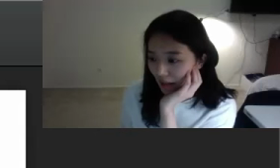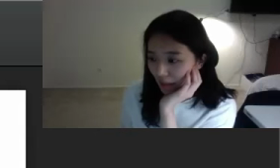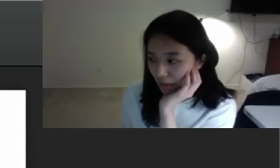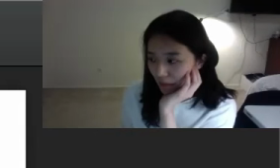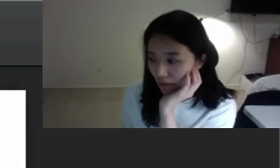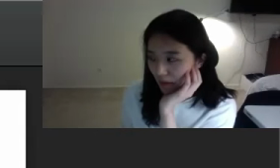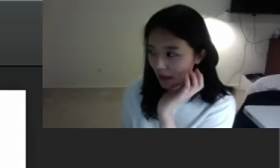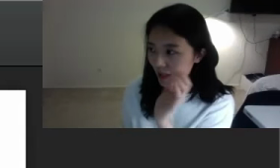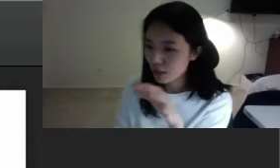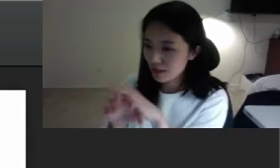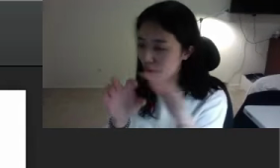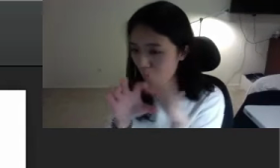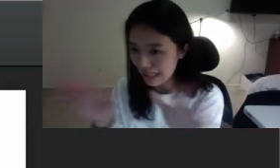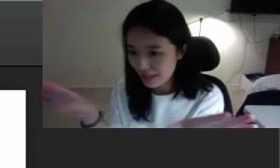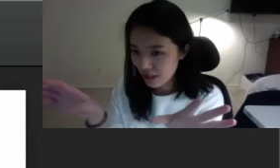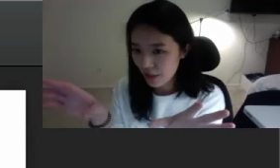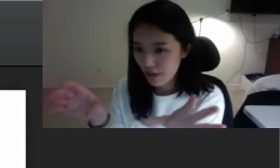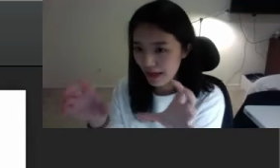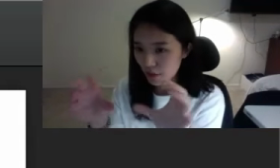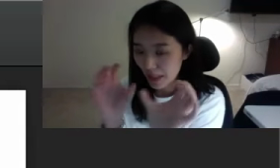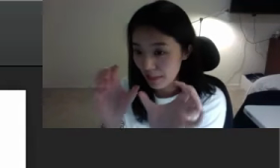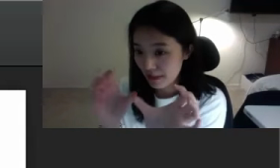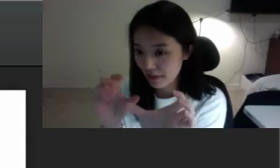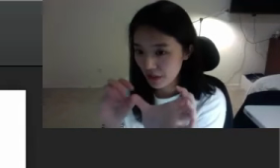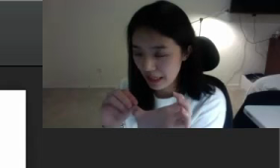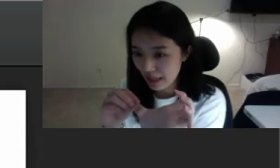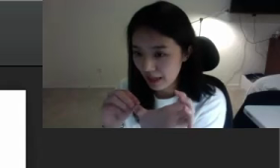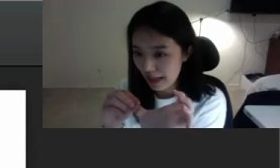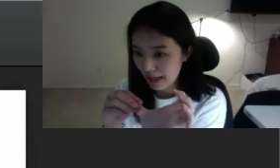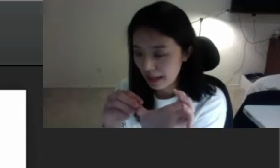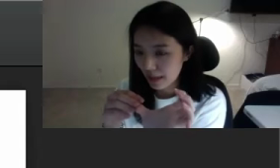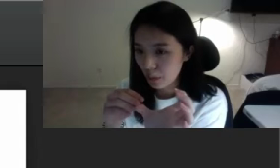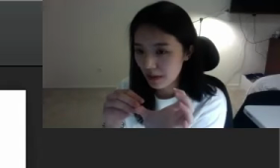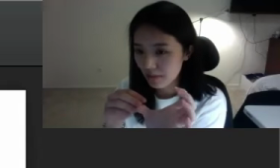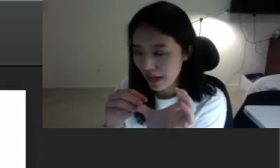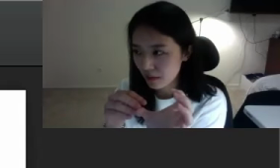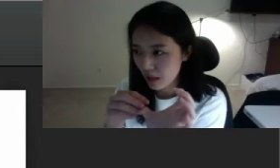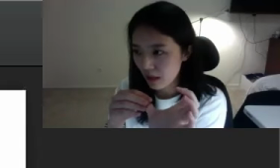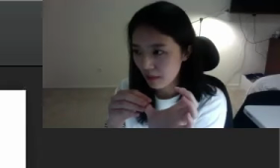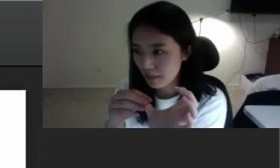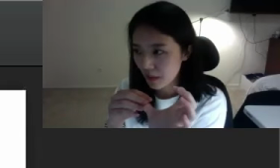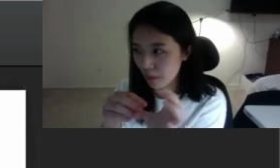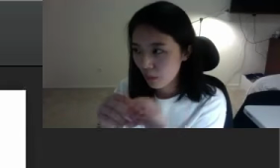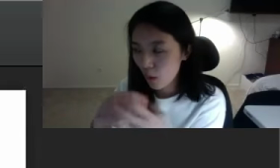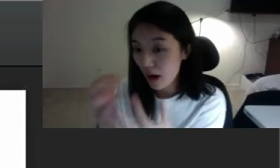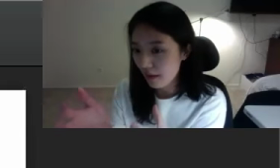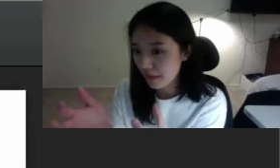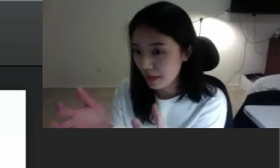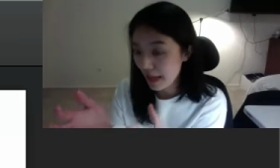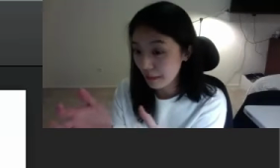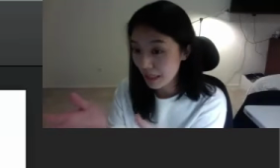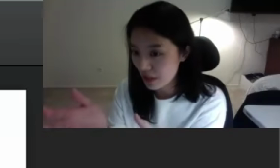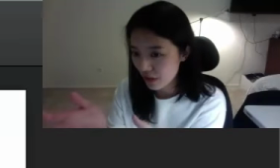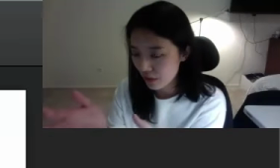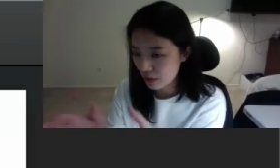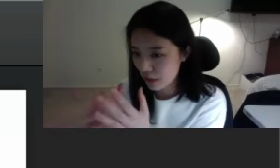I looked more into that 20% of the data, and it was found more often